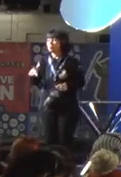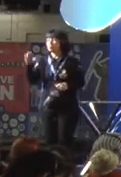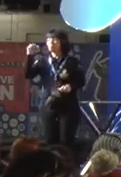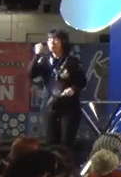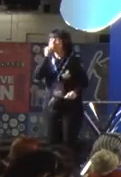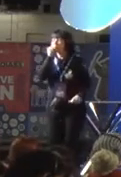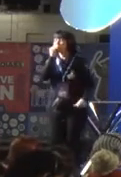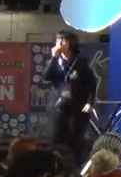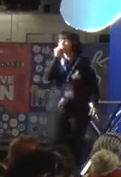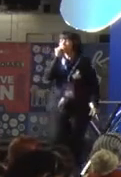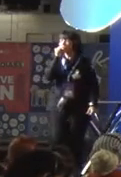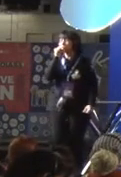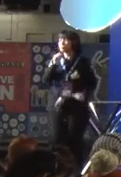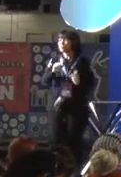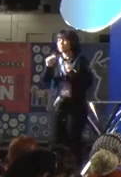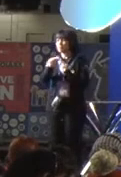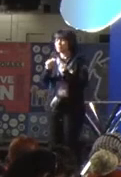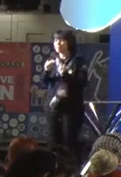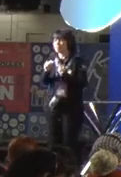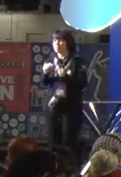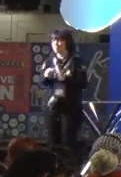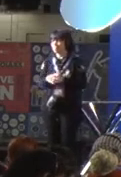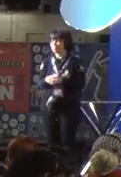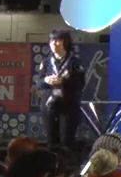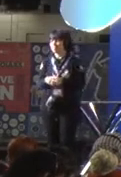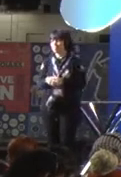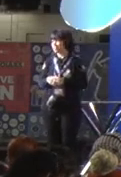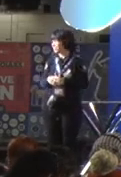ciências e I'm a science teacher.